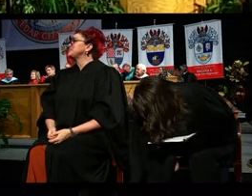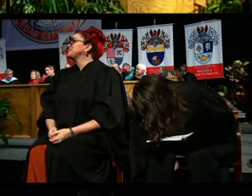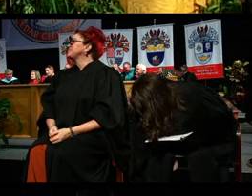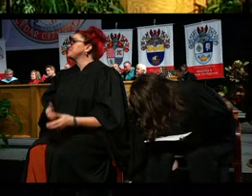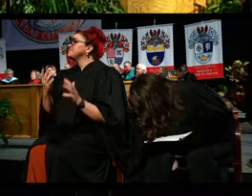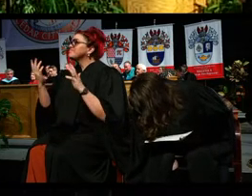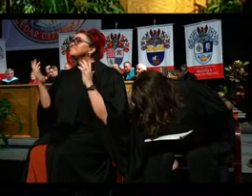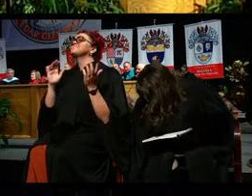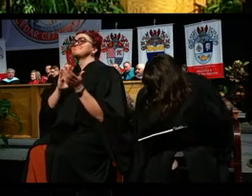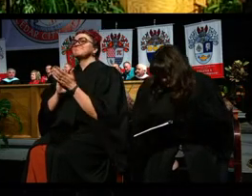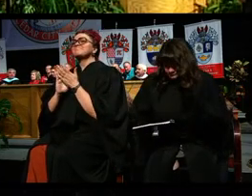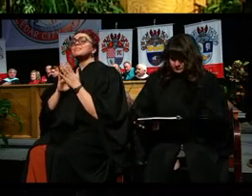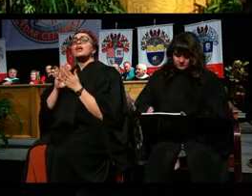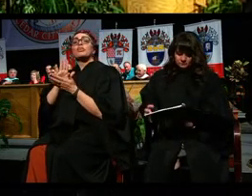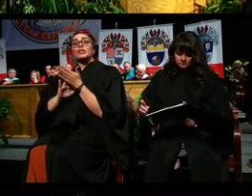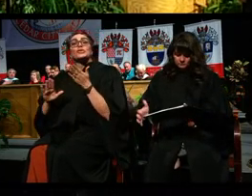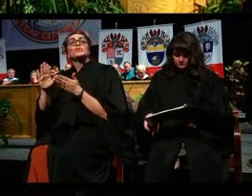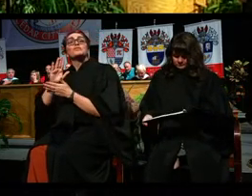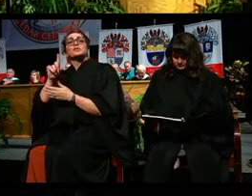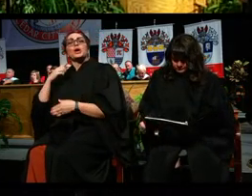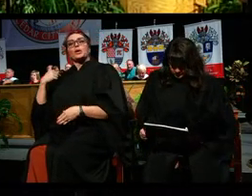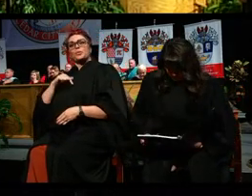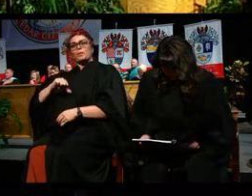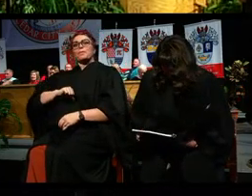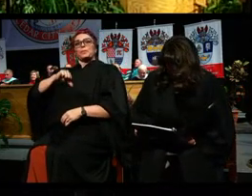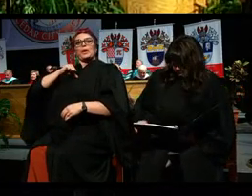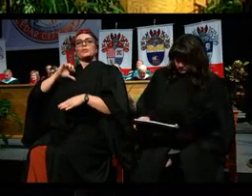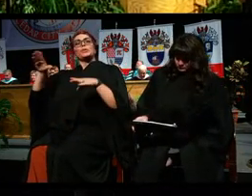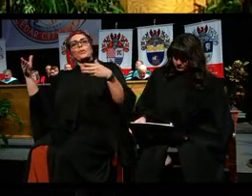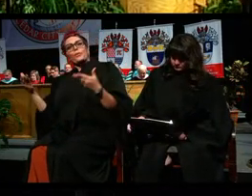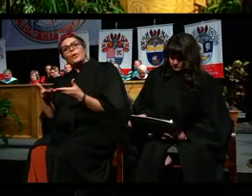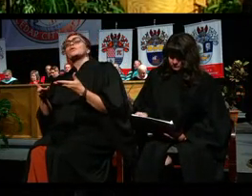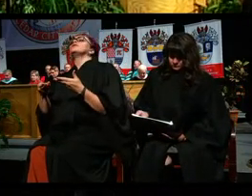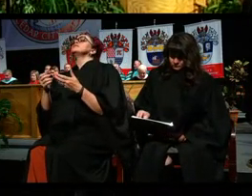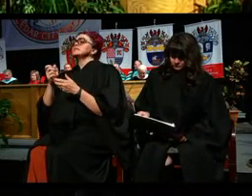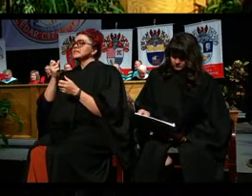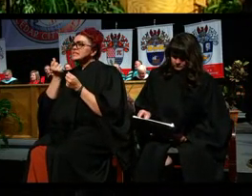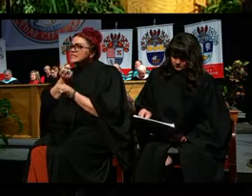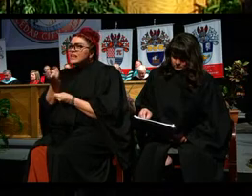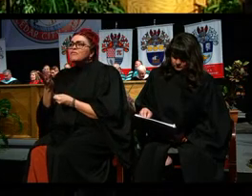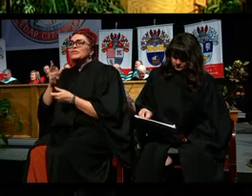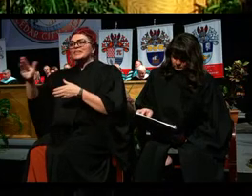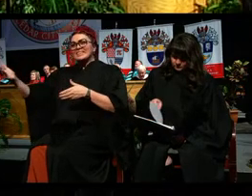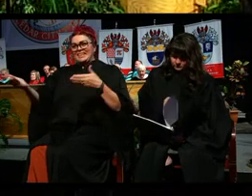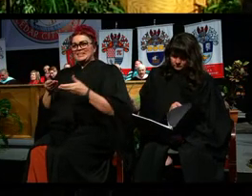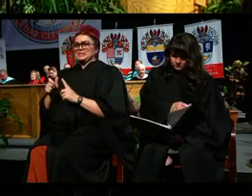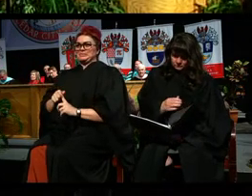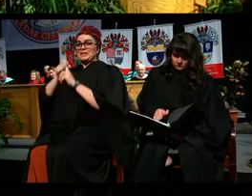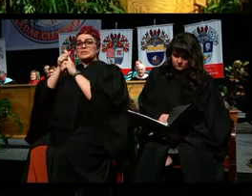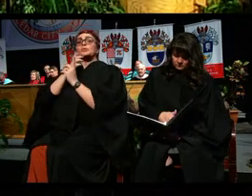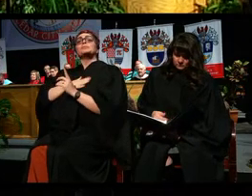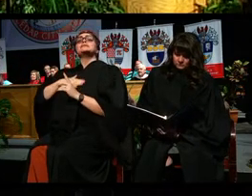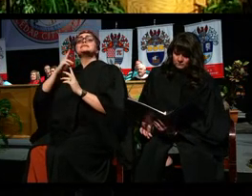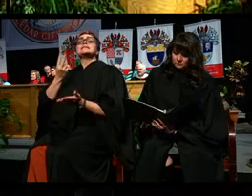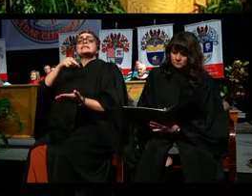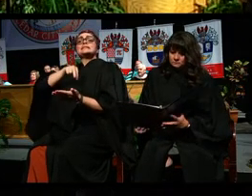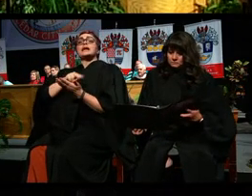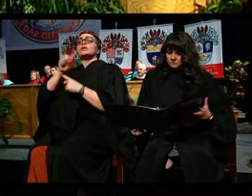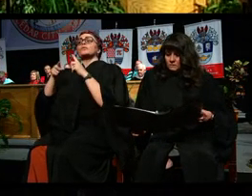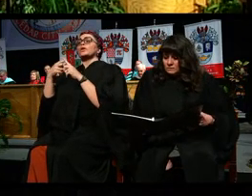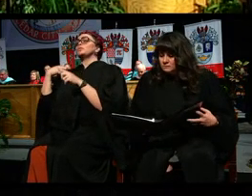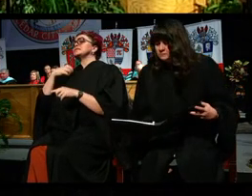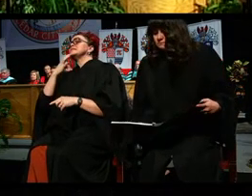The university is proud to host a number of special guests for today's program. Please stand as your name is read and